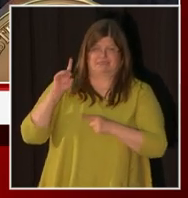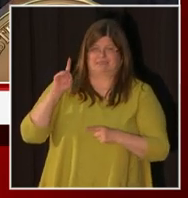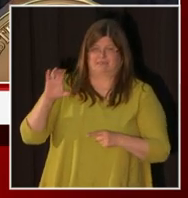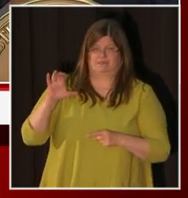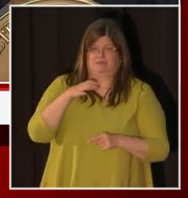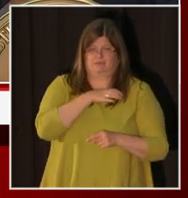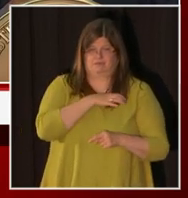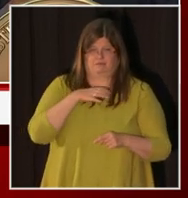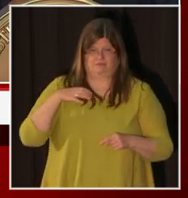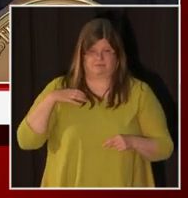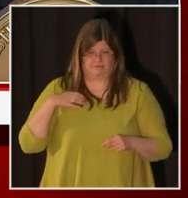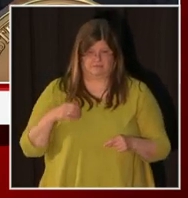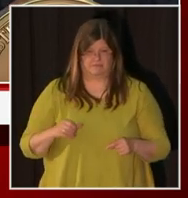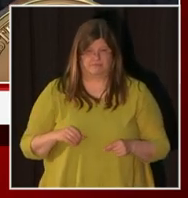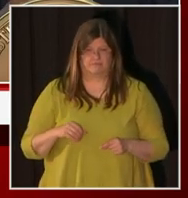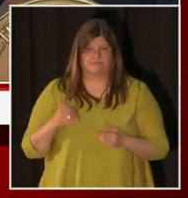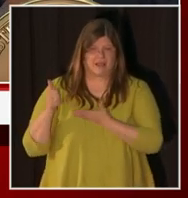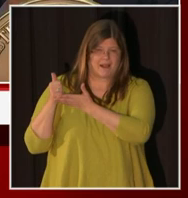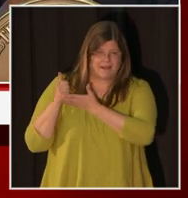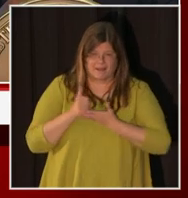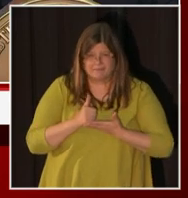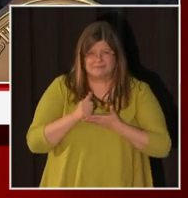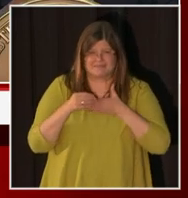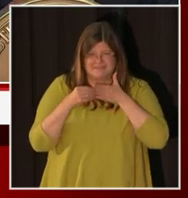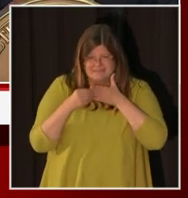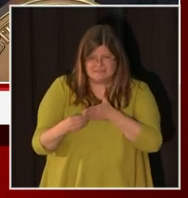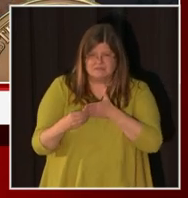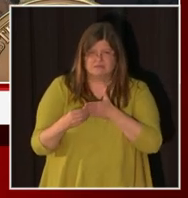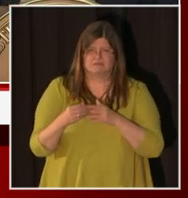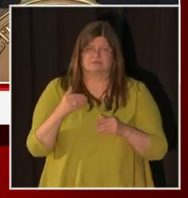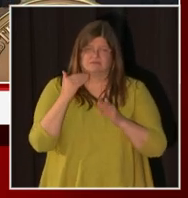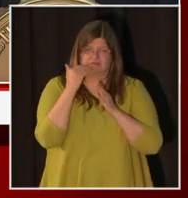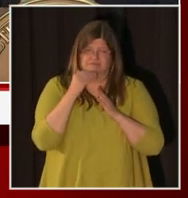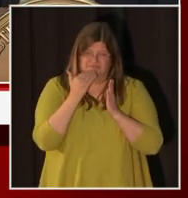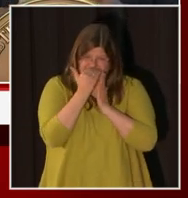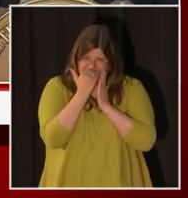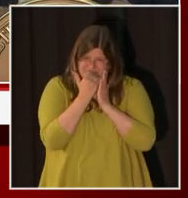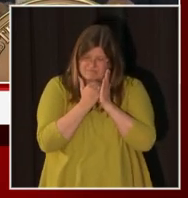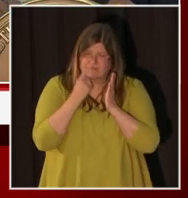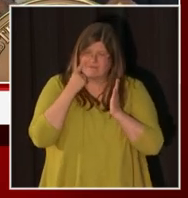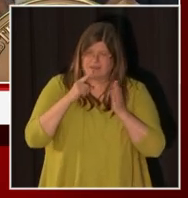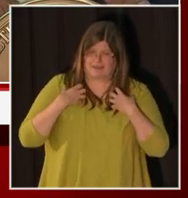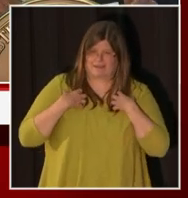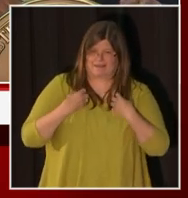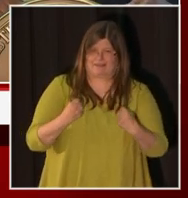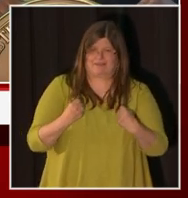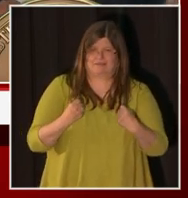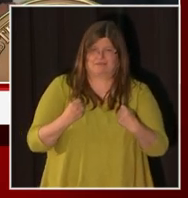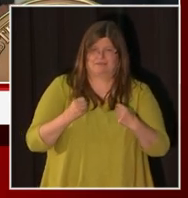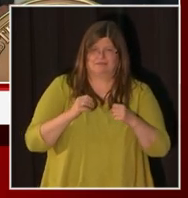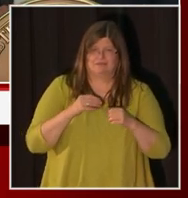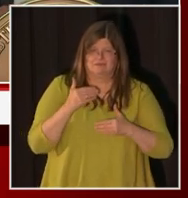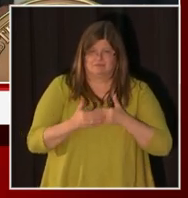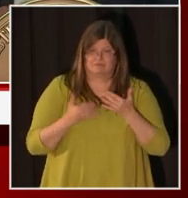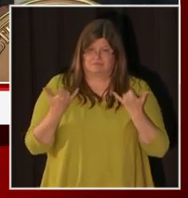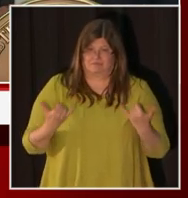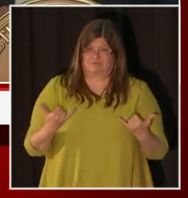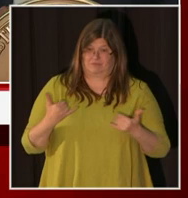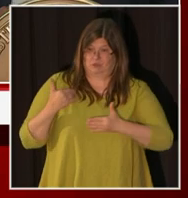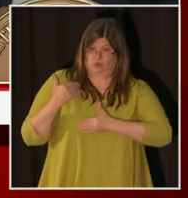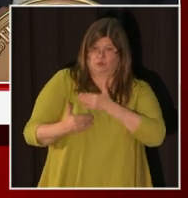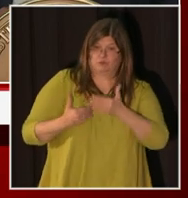through as we recover in a way that works for current residents and future generations of